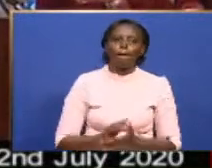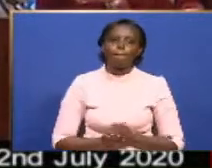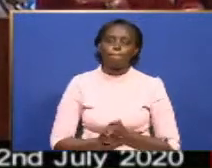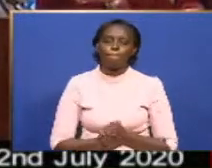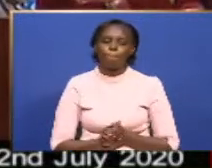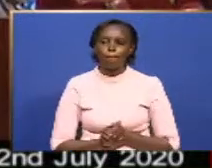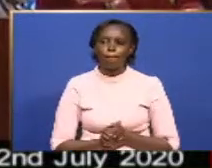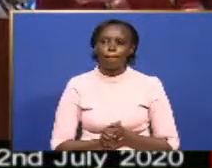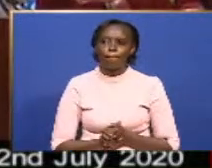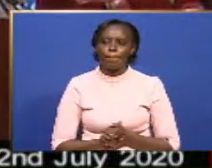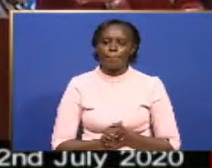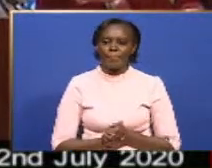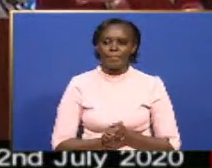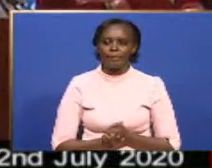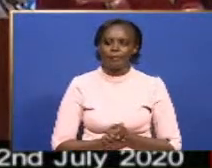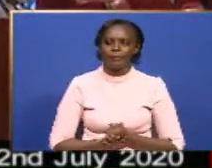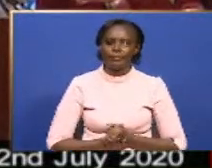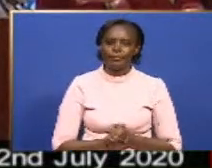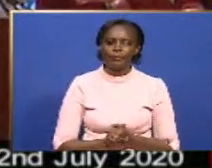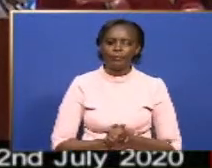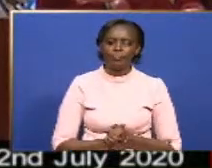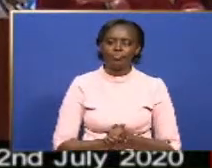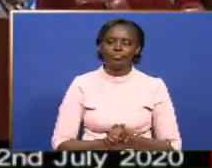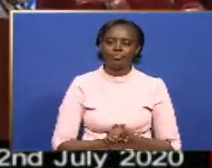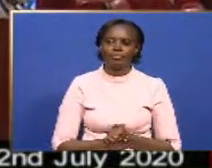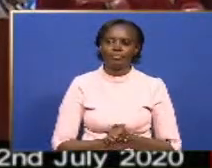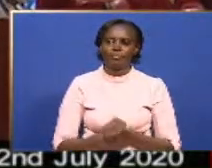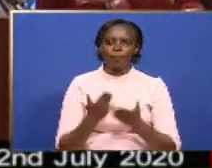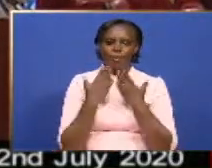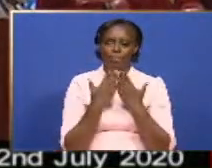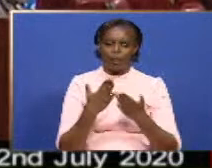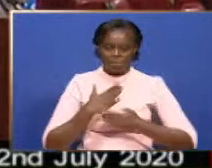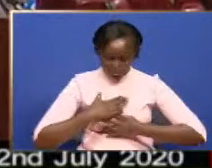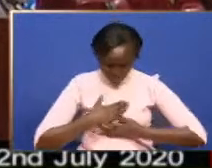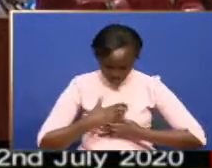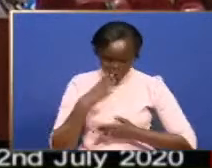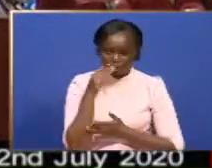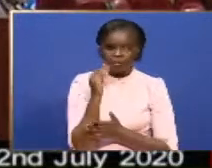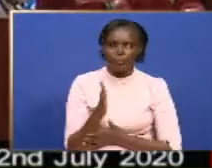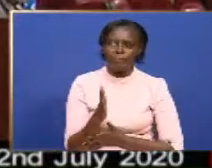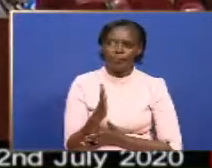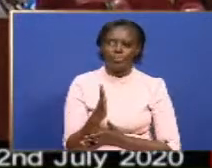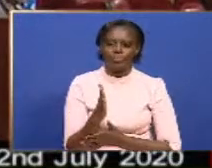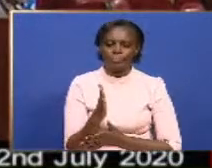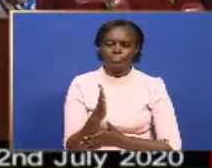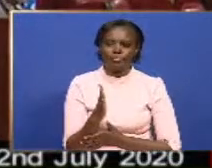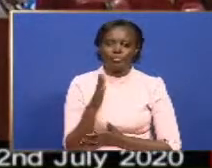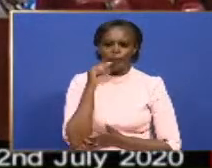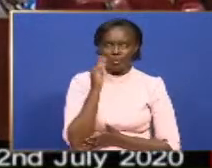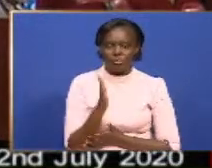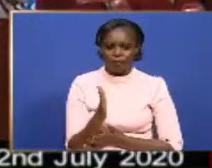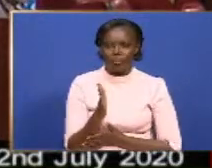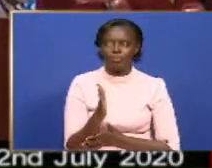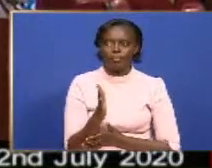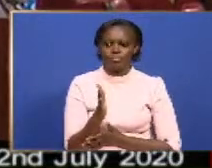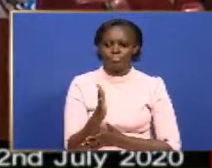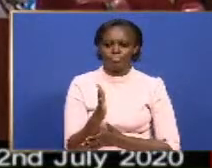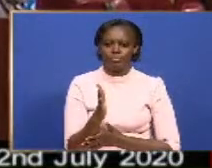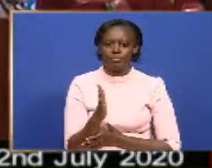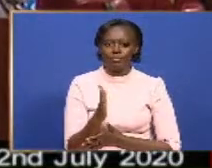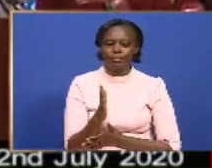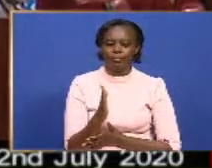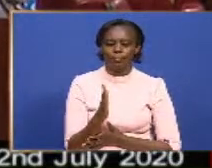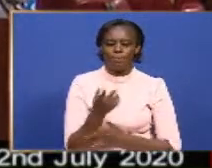Oh, you're on that side. Yeah, thank you, Madam Speaker. Madam Speaker, from the